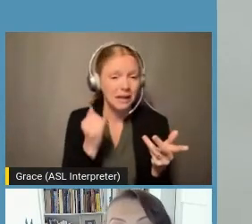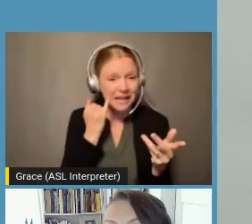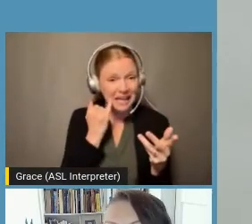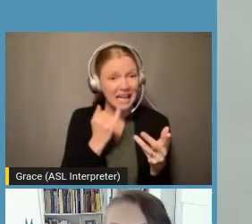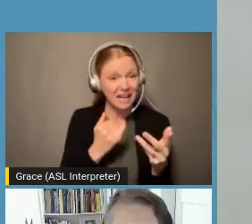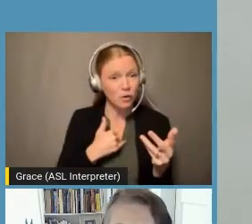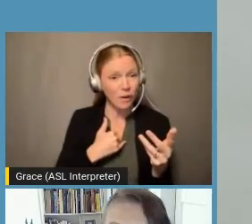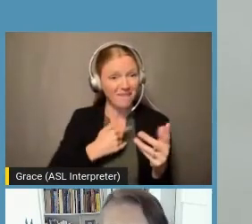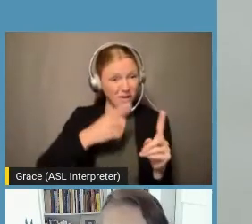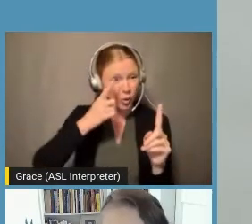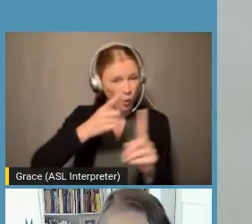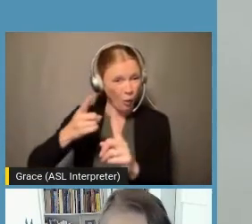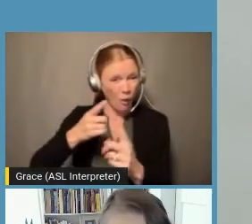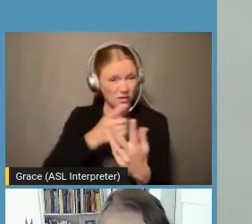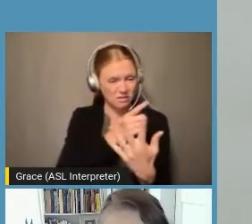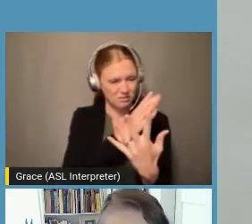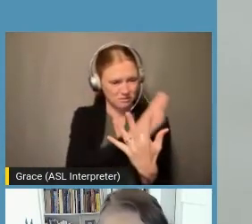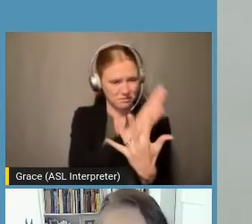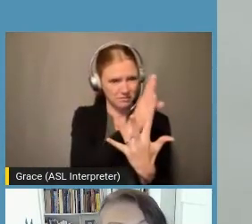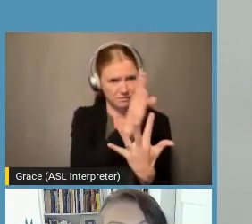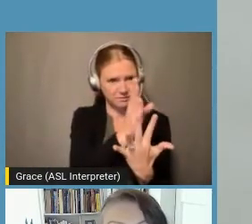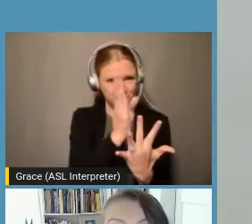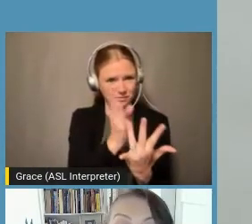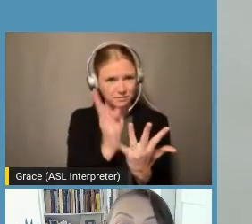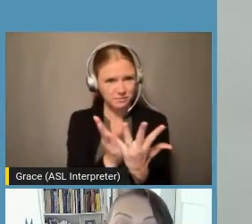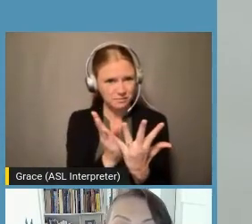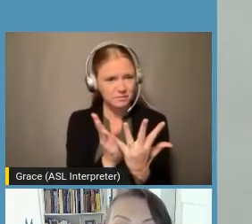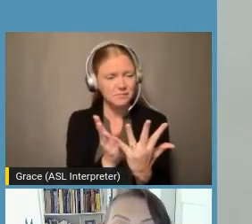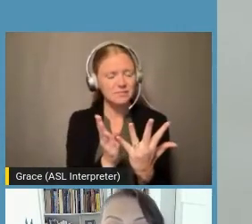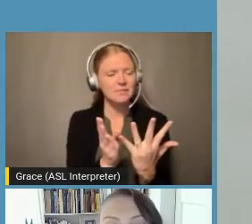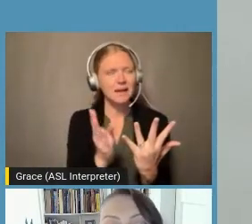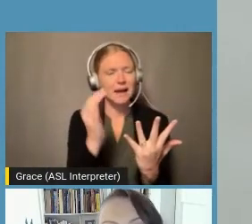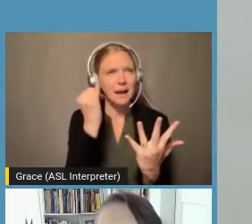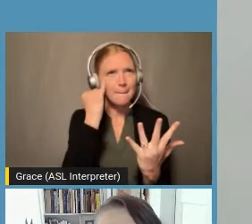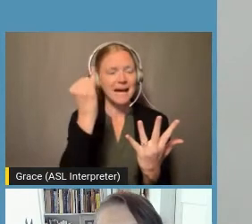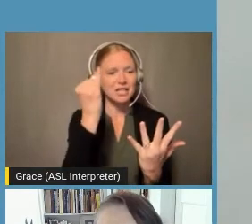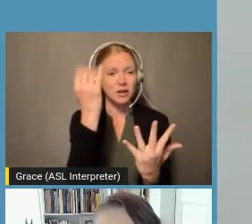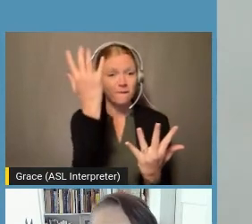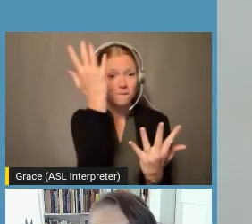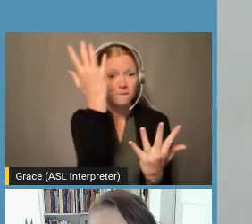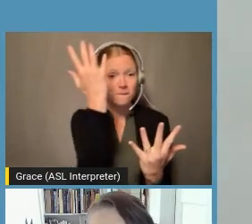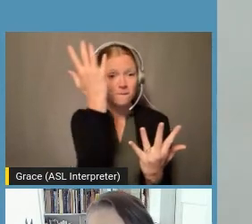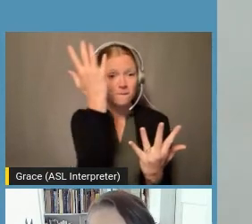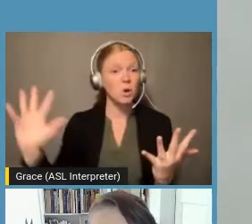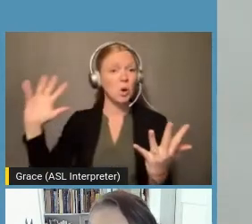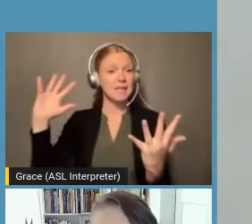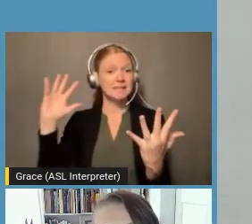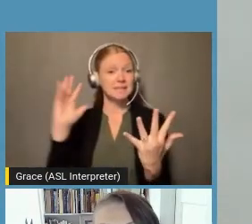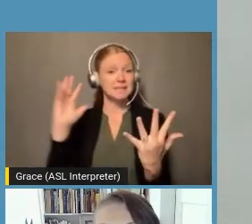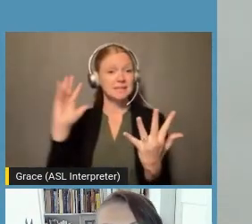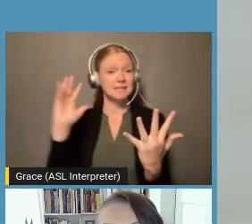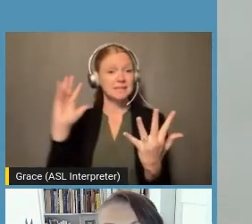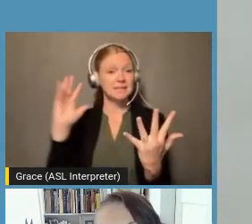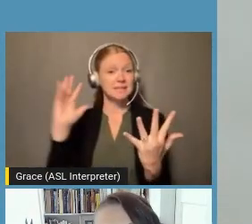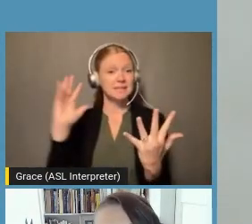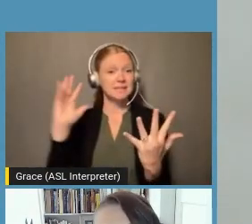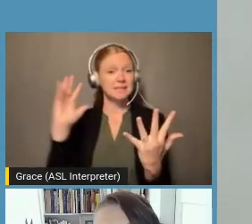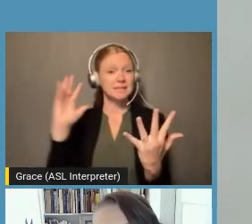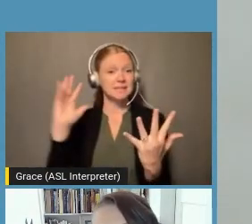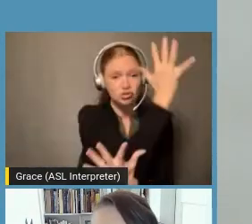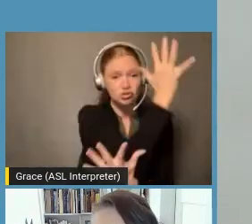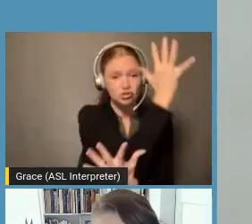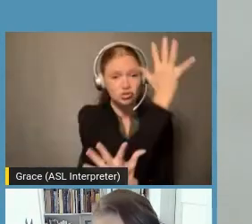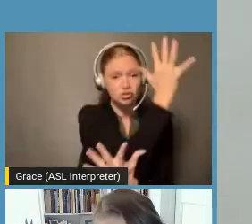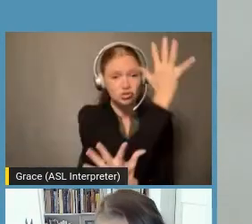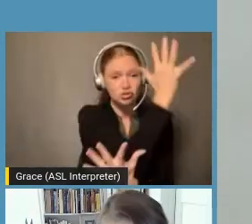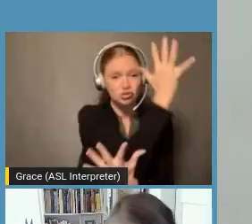eye on that forest that you're trying to plant, and be flexible in between, you'll be, I think, a